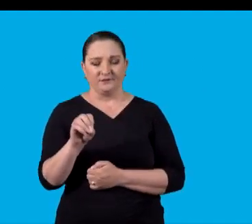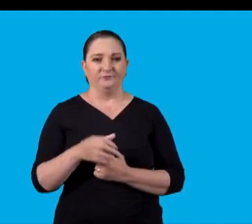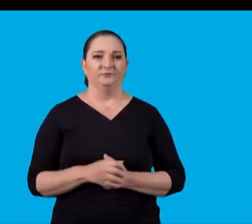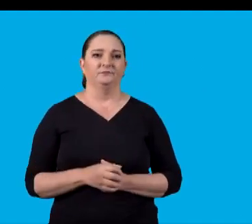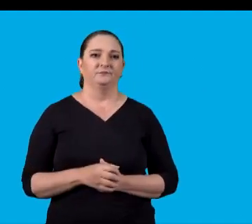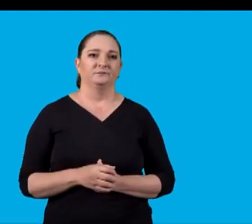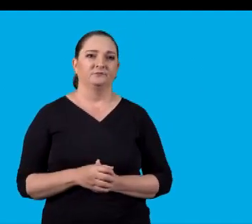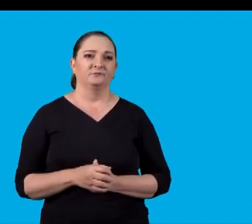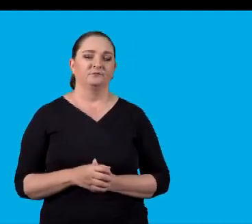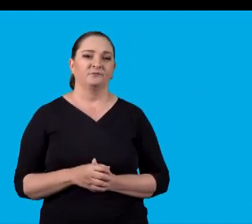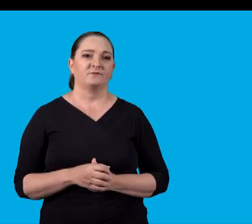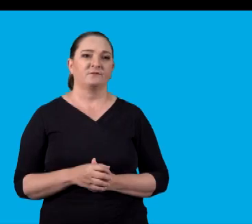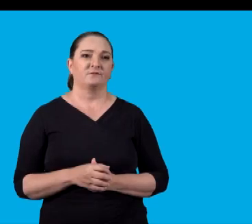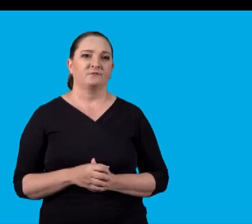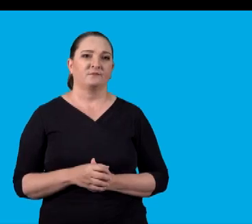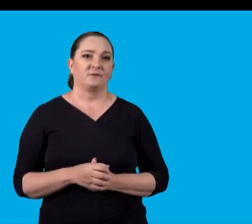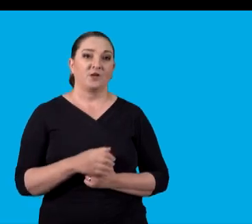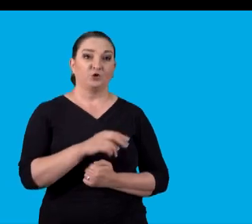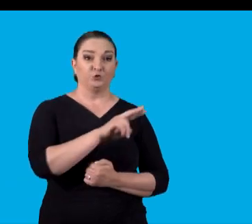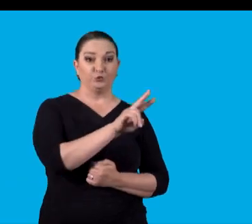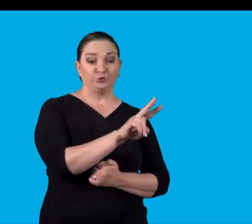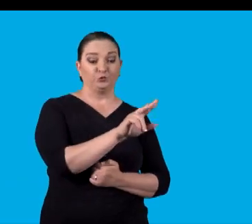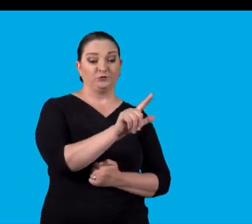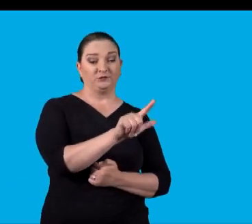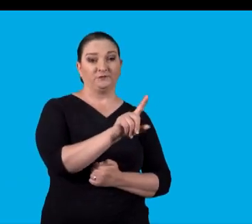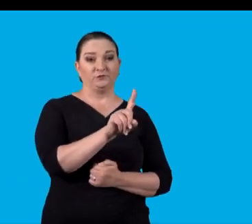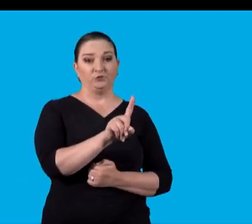271,500. So I'll come here, and then I get